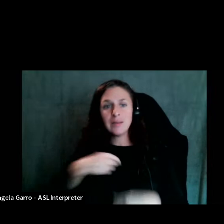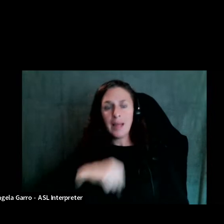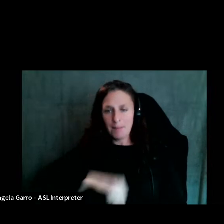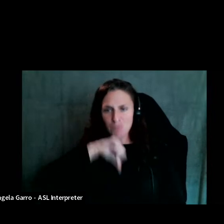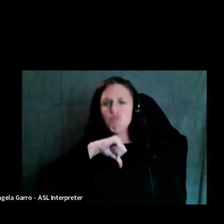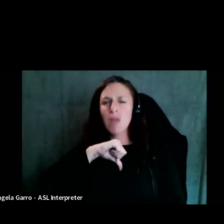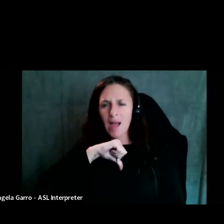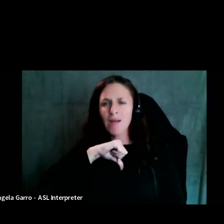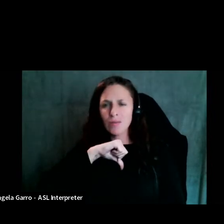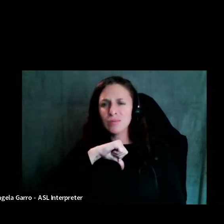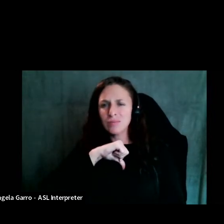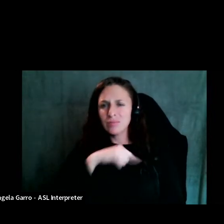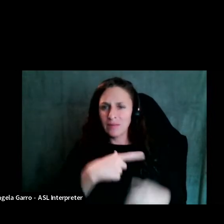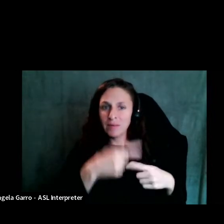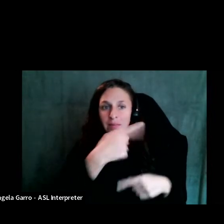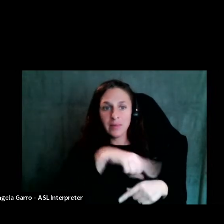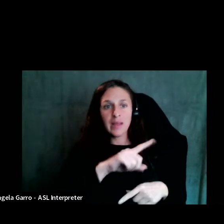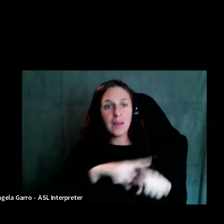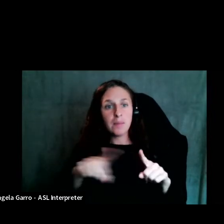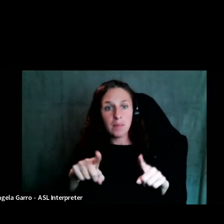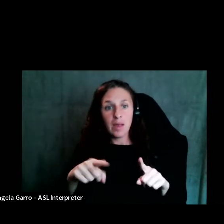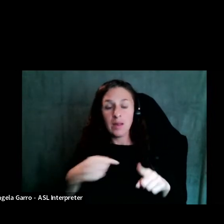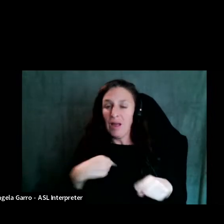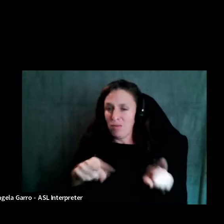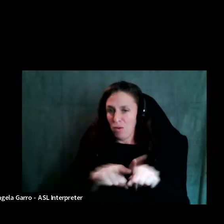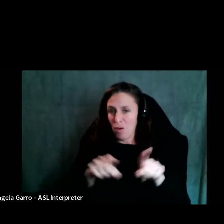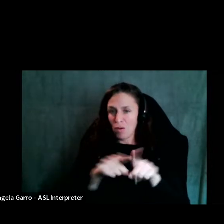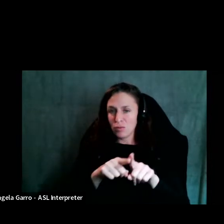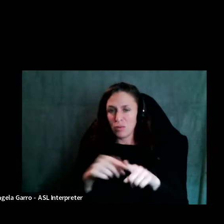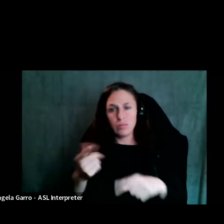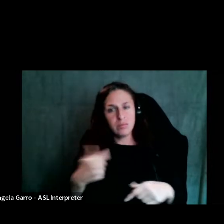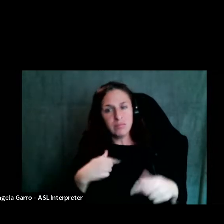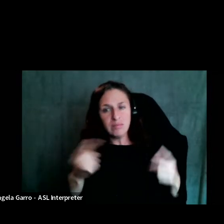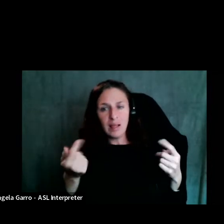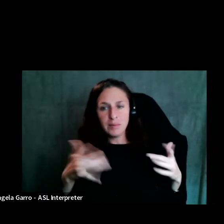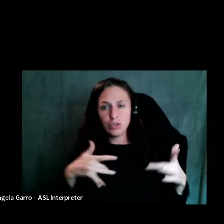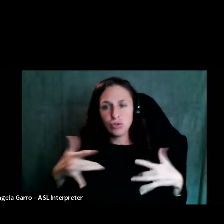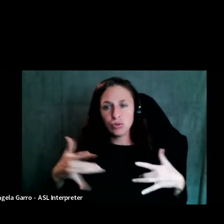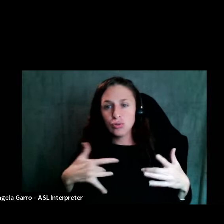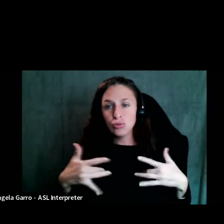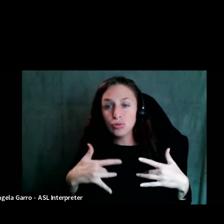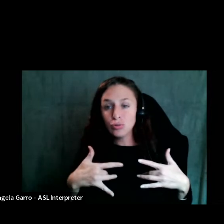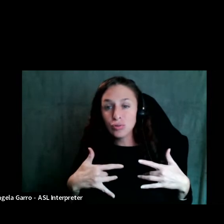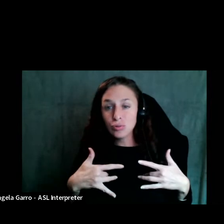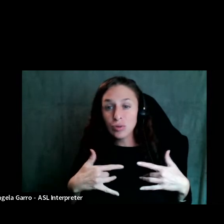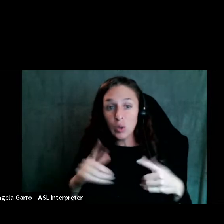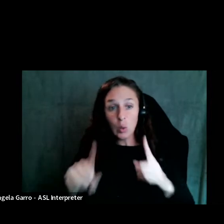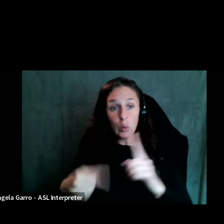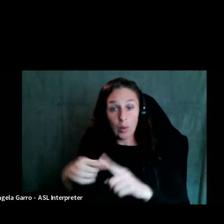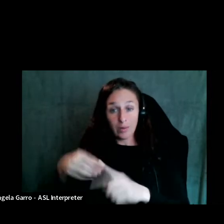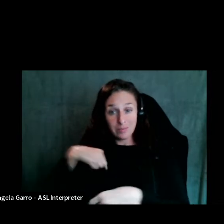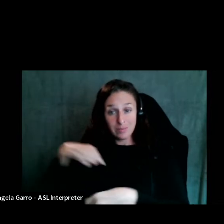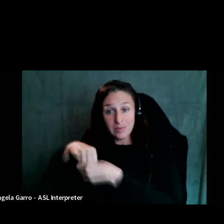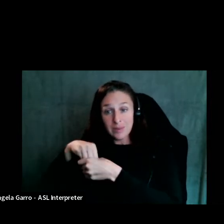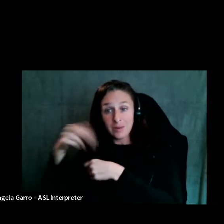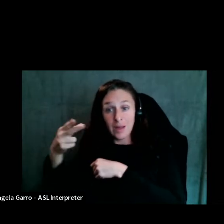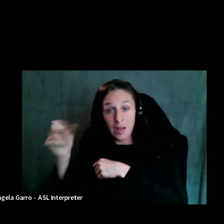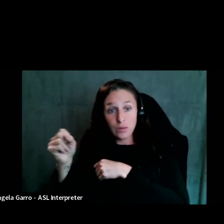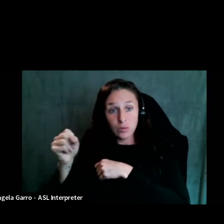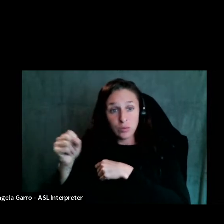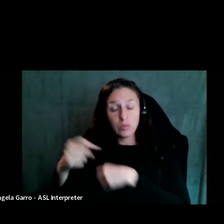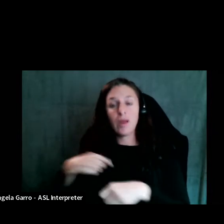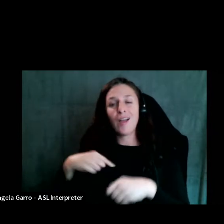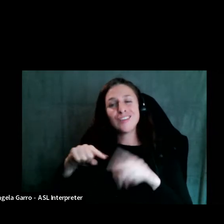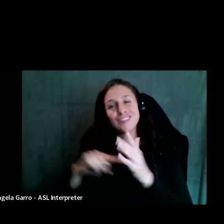of that. But I also stand before you a little concerned. When I was in high school, I started a